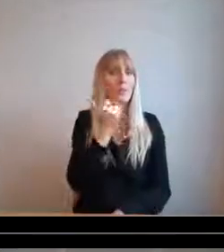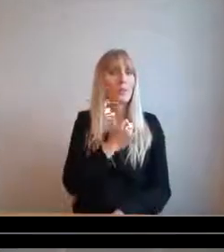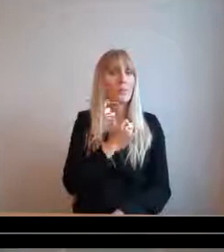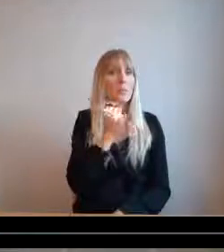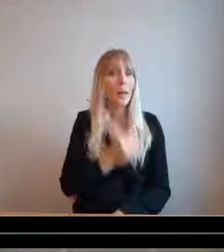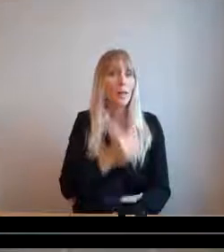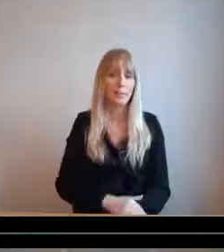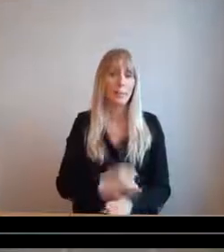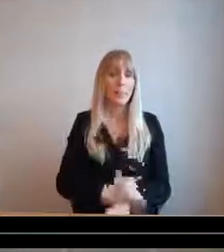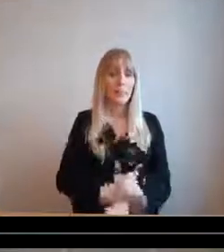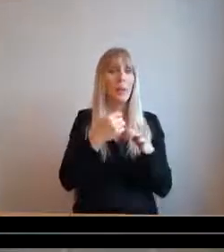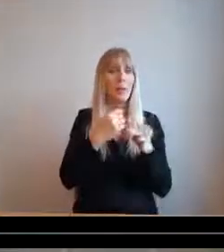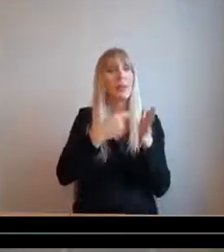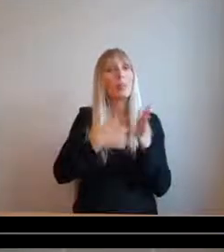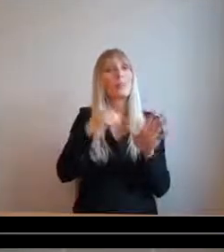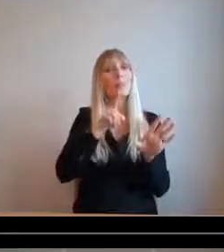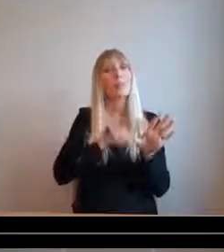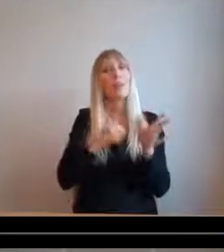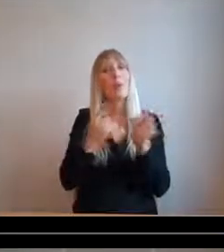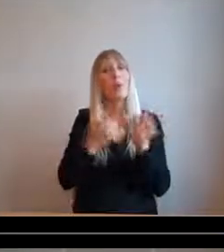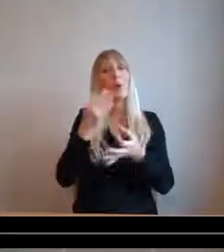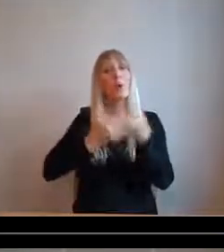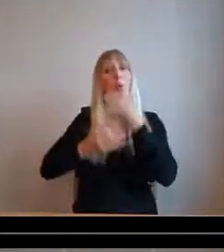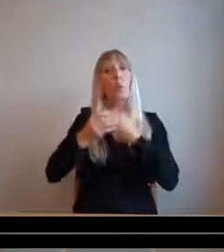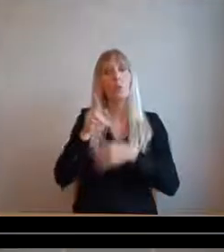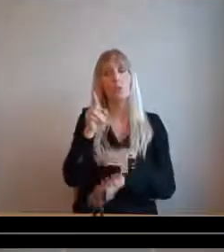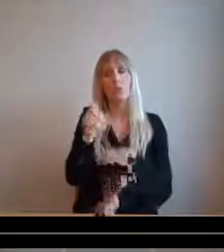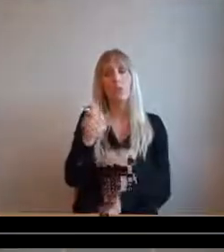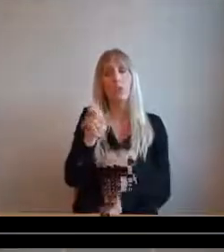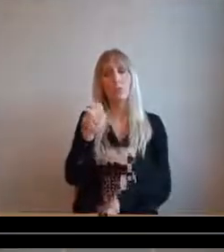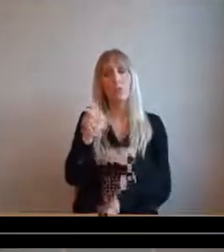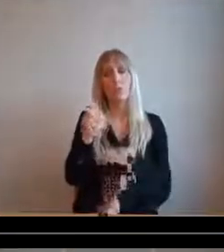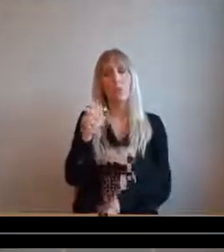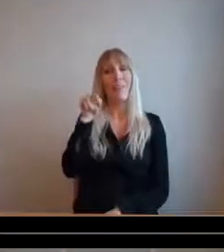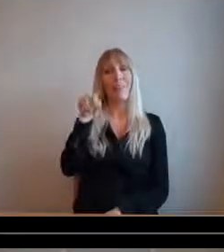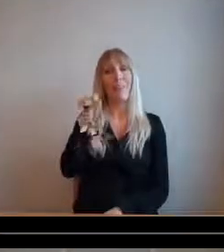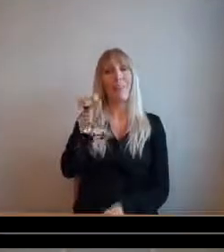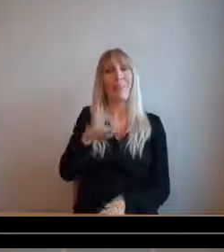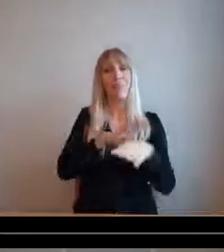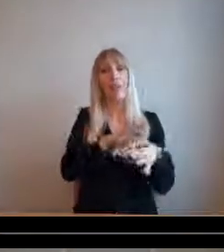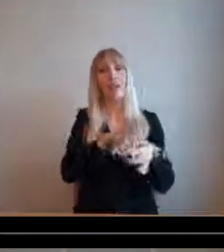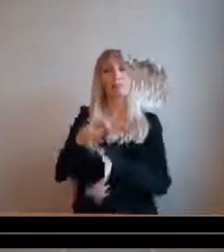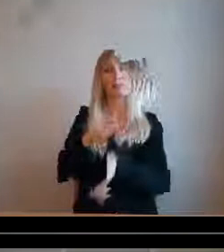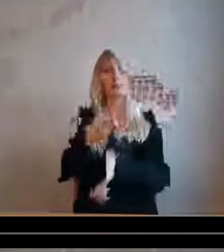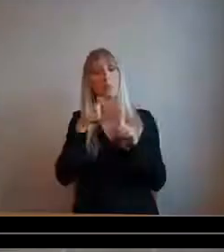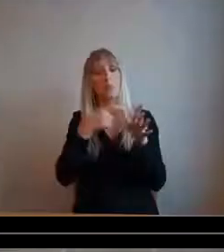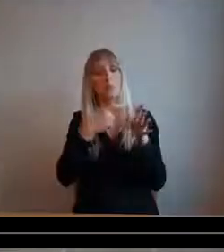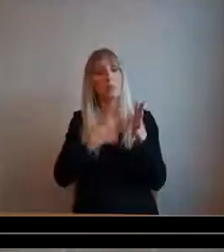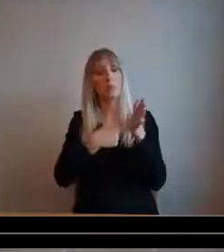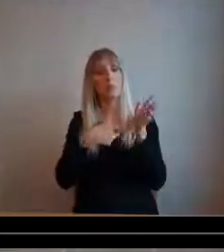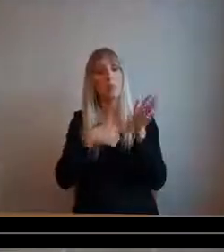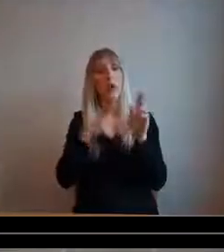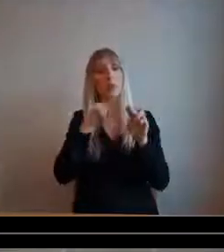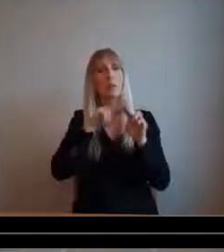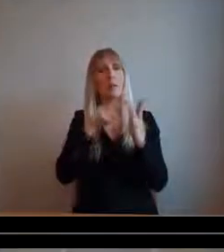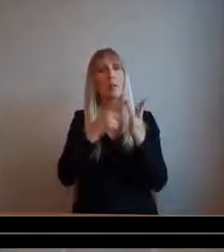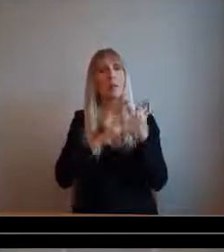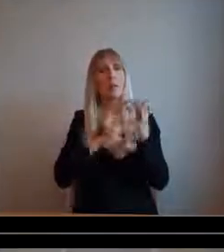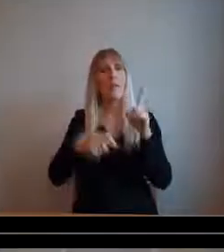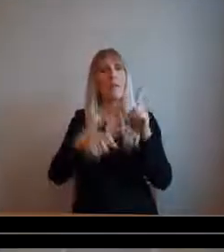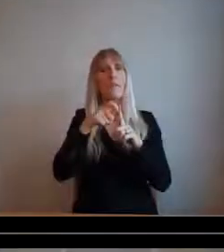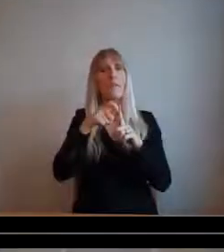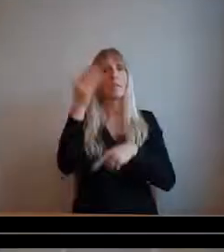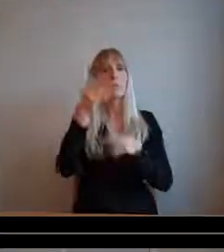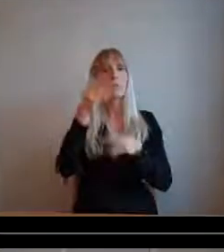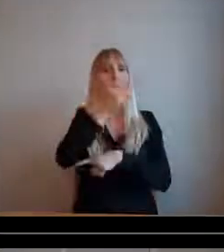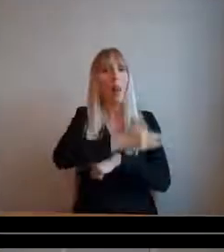Gary, another question here for you, this time about Dartford and about tolls. Can you confirm whether